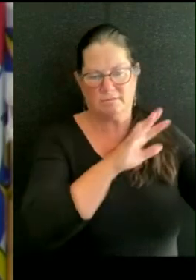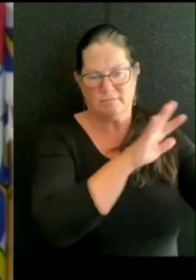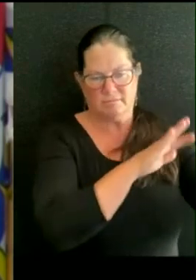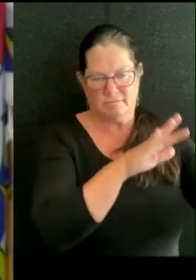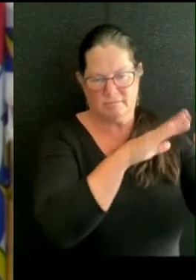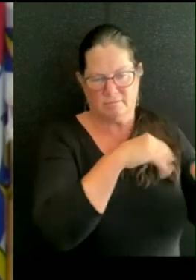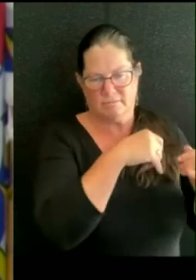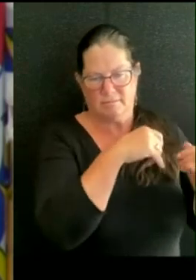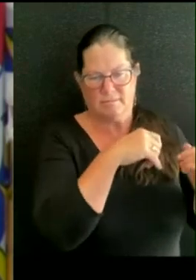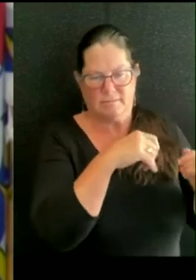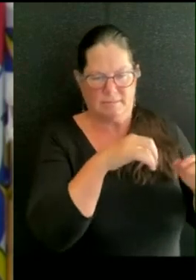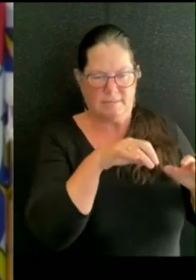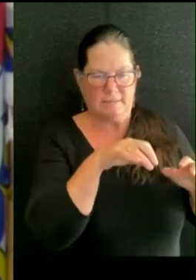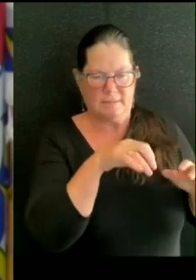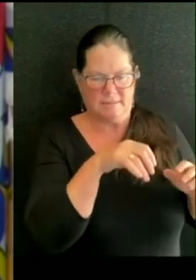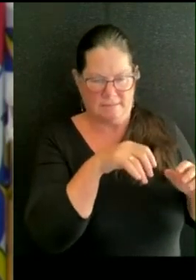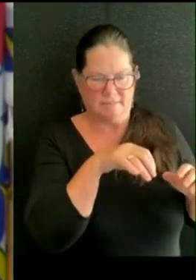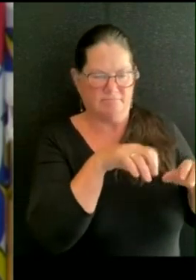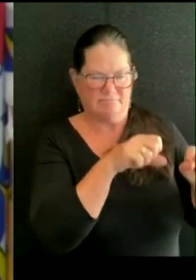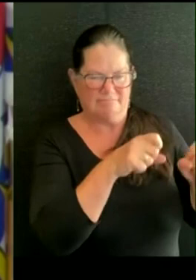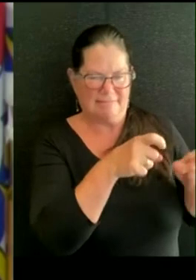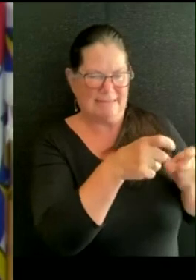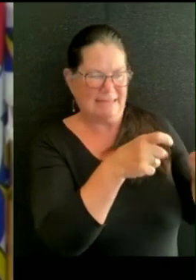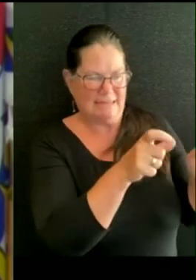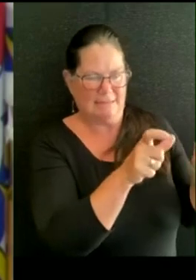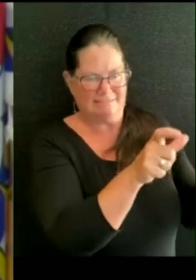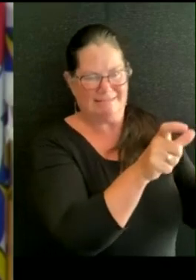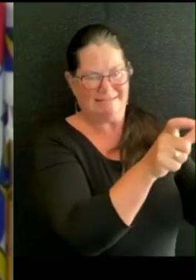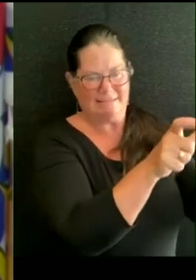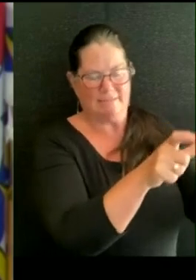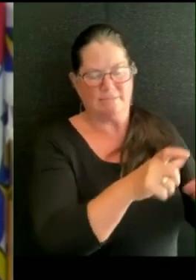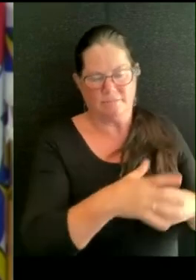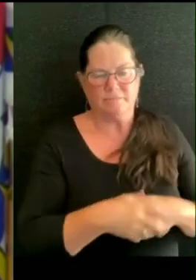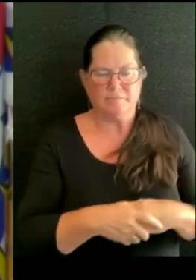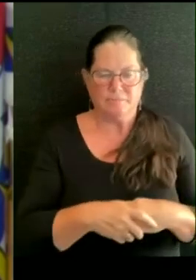lines. Yesterday, crews successfully completed